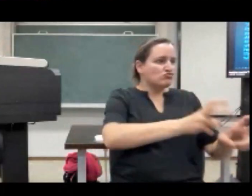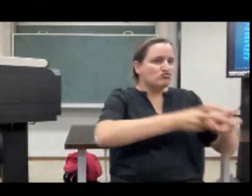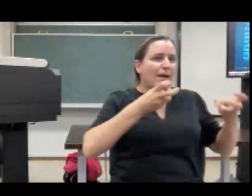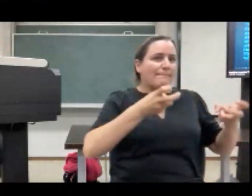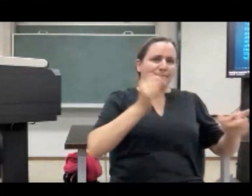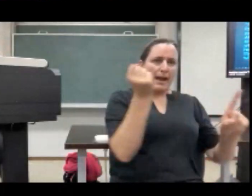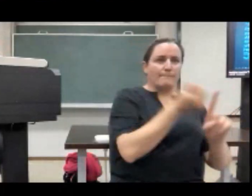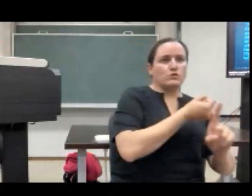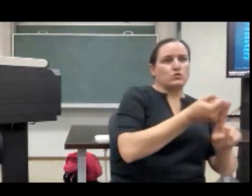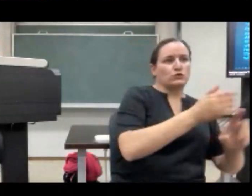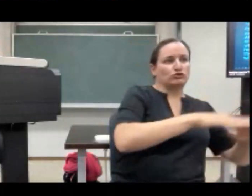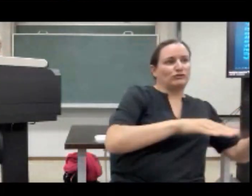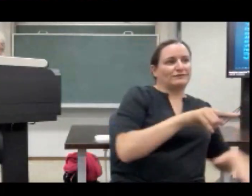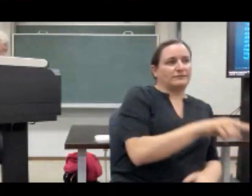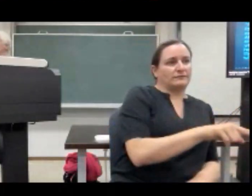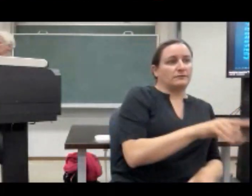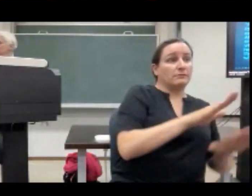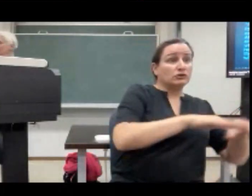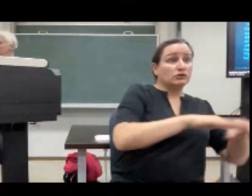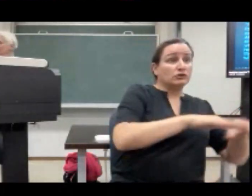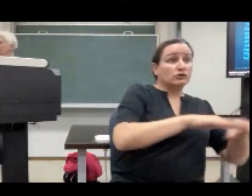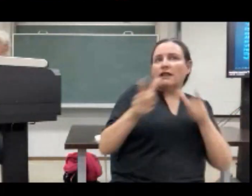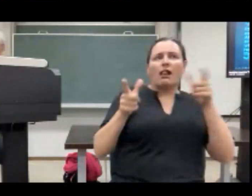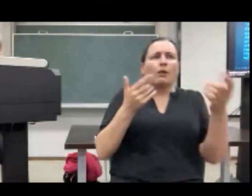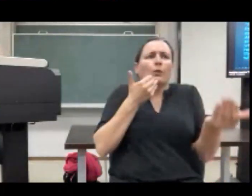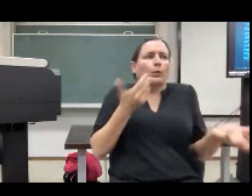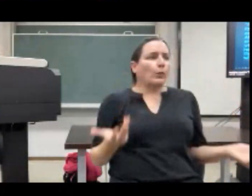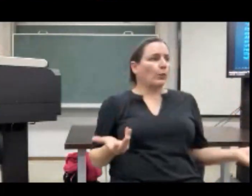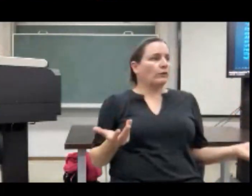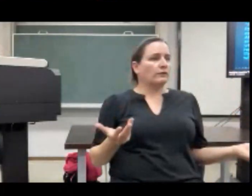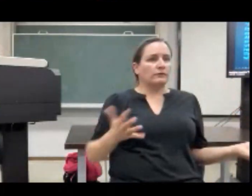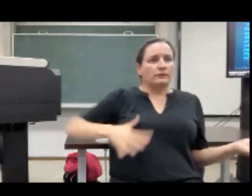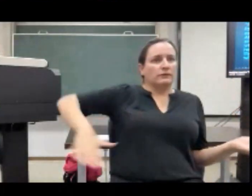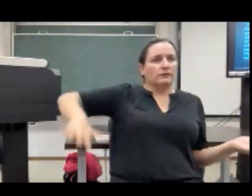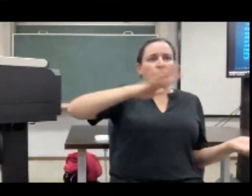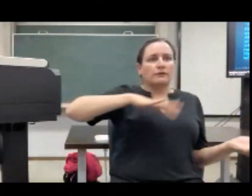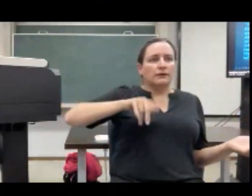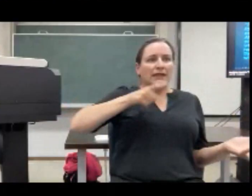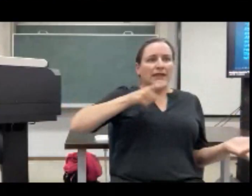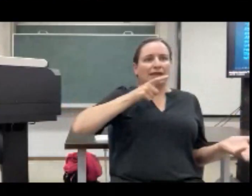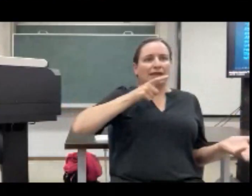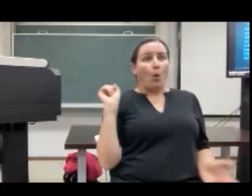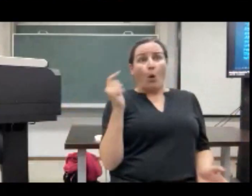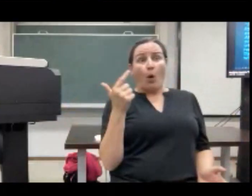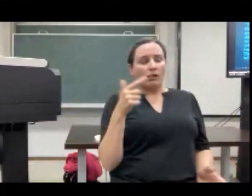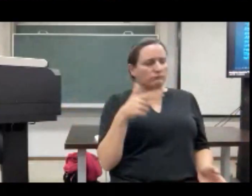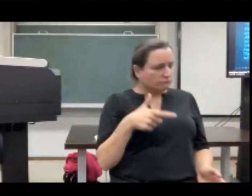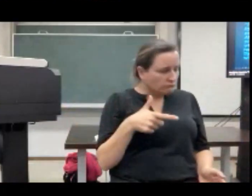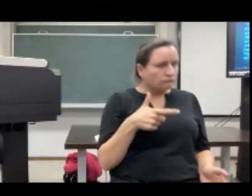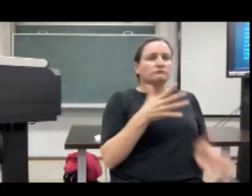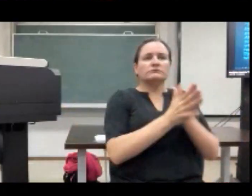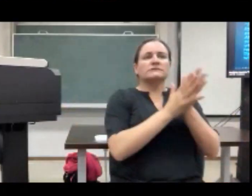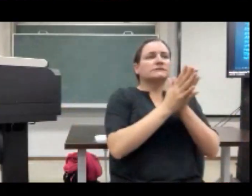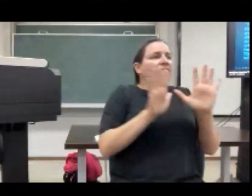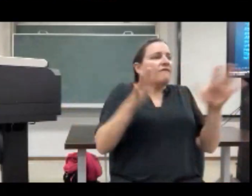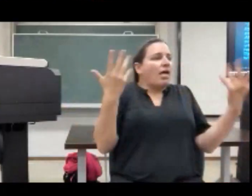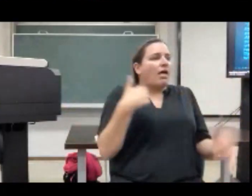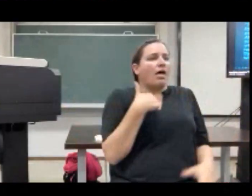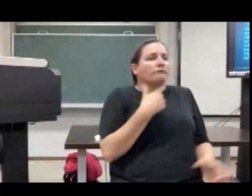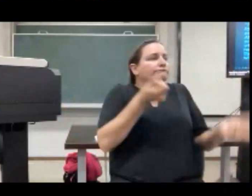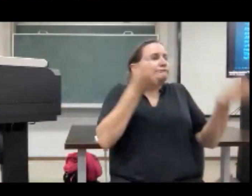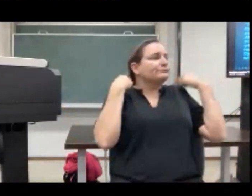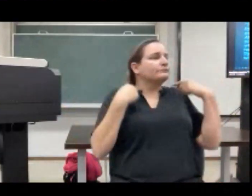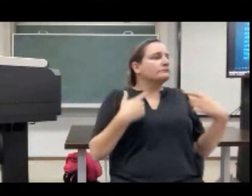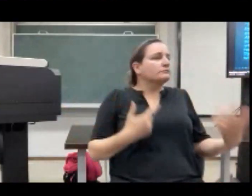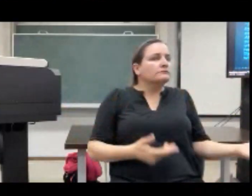anyone what had happened to them because no one in their surrounding could sign. And what do we do about this? This